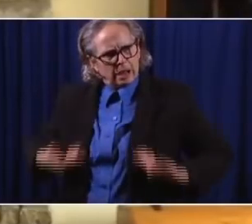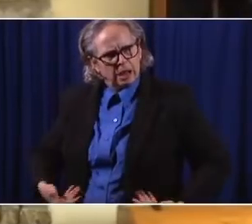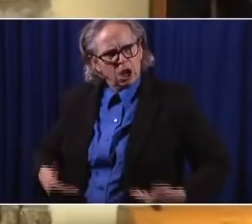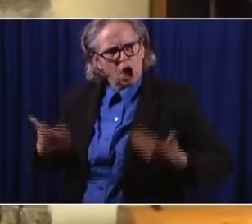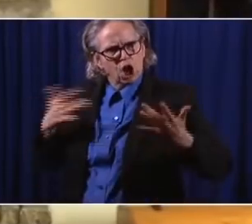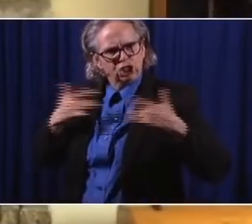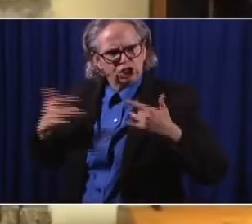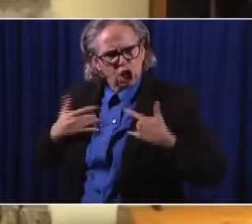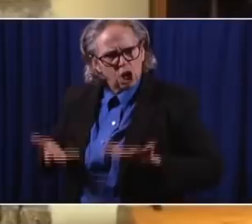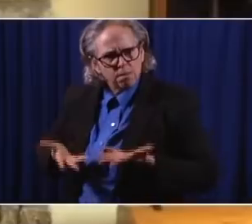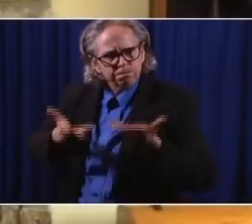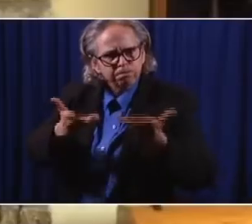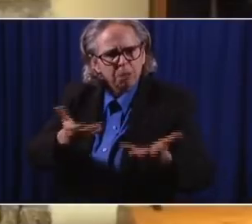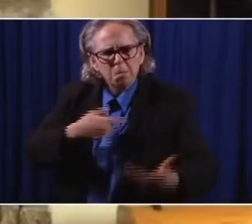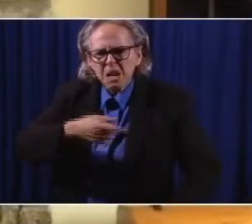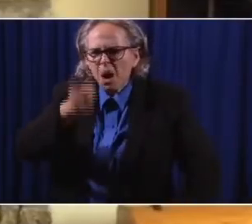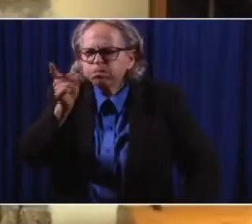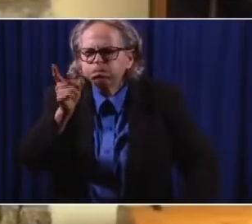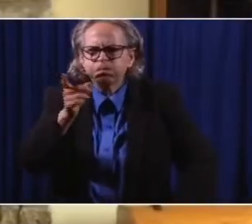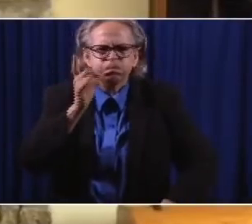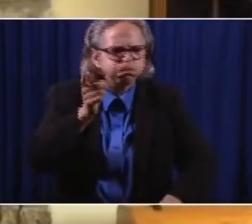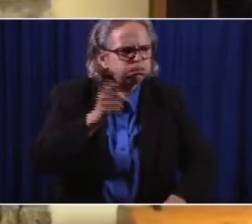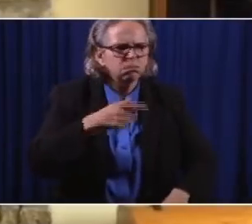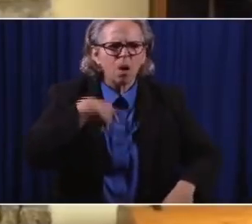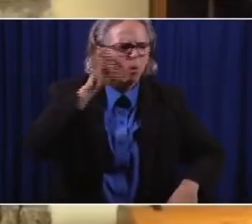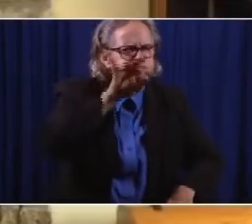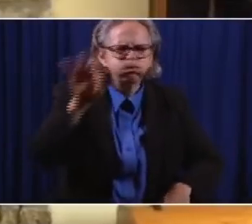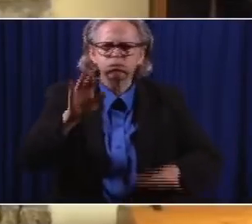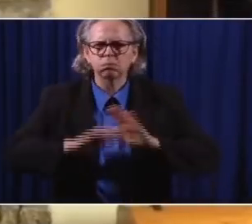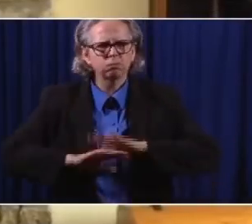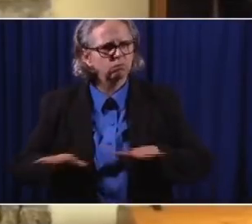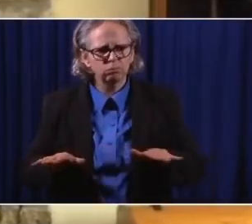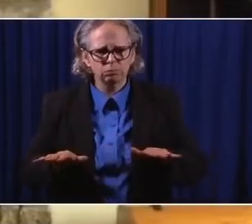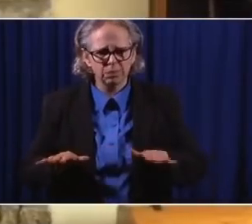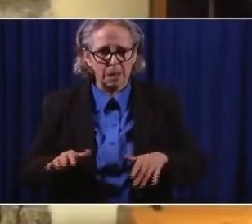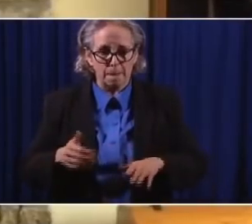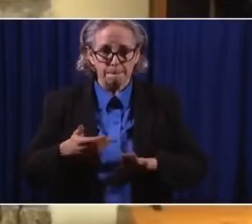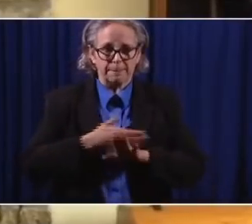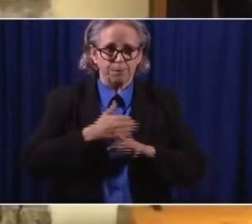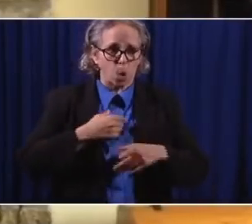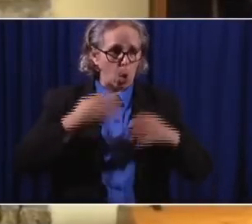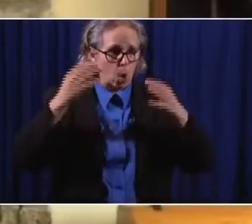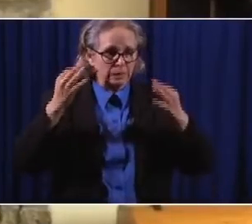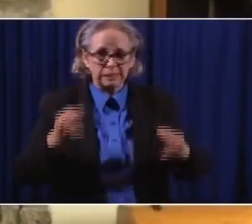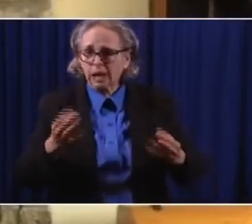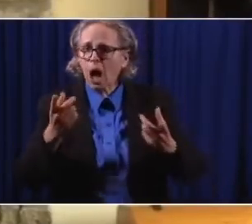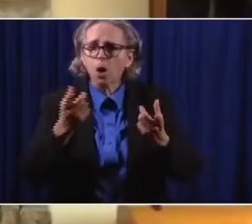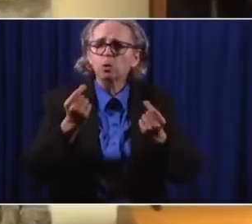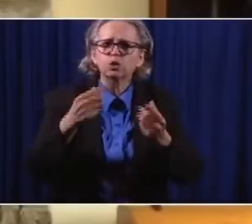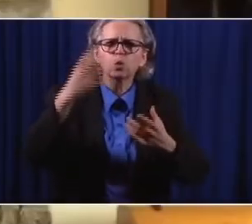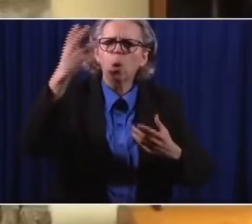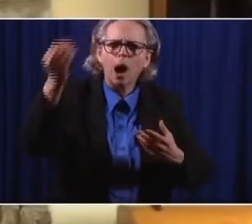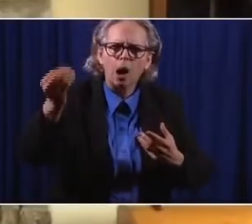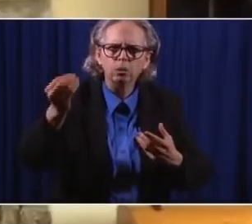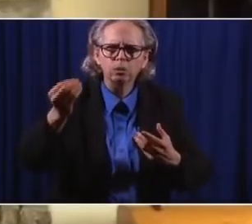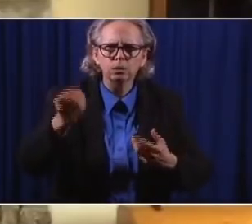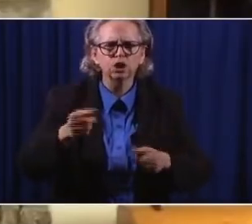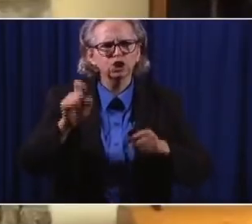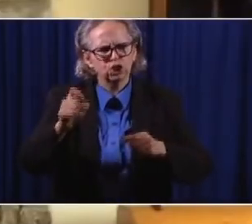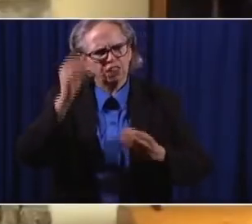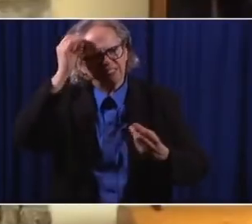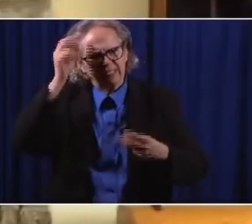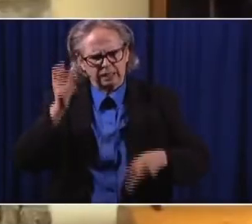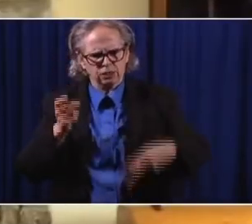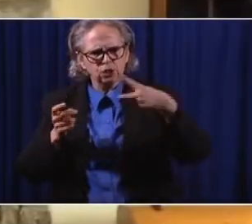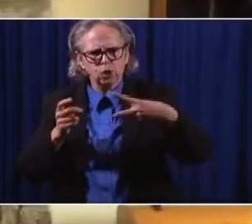look at two things: look at your color, but also look at number of cases per 100,000. And you can see it every week,